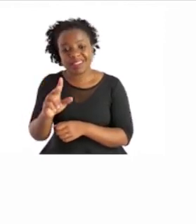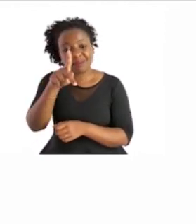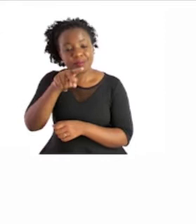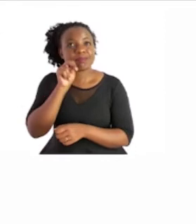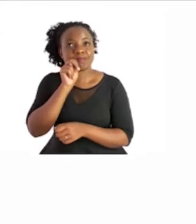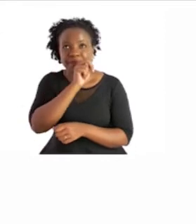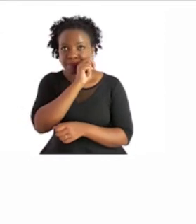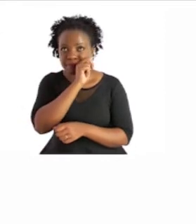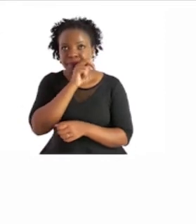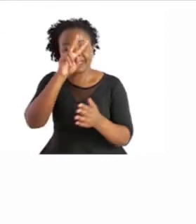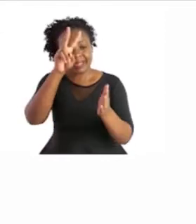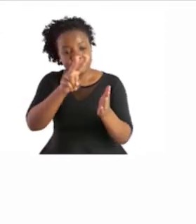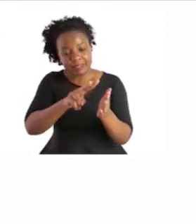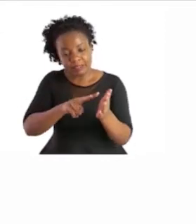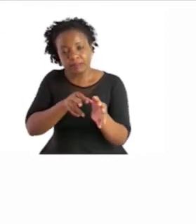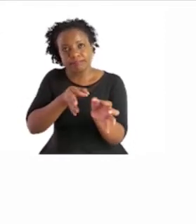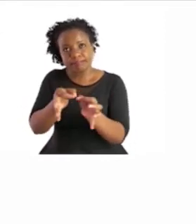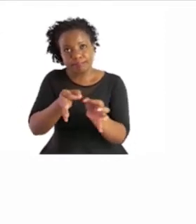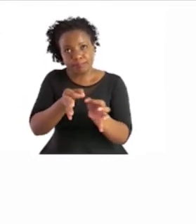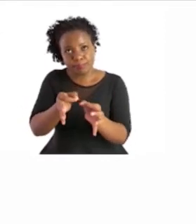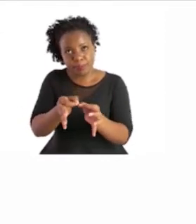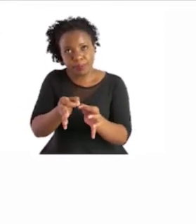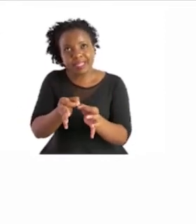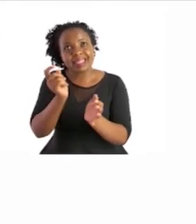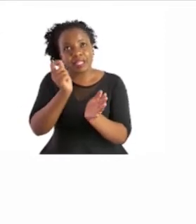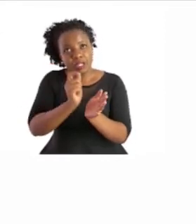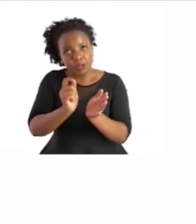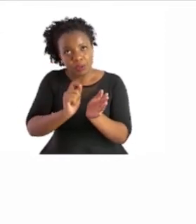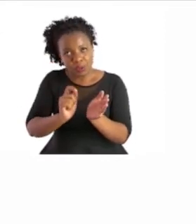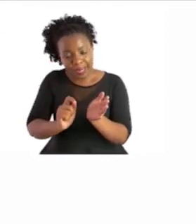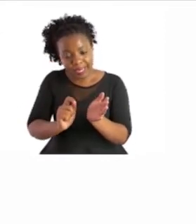Read the descriptions, write down a word of your